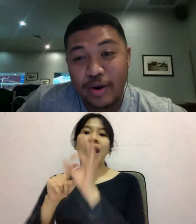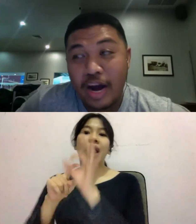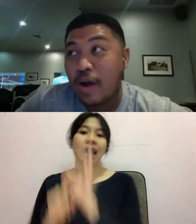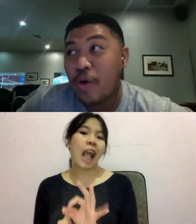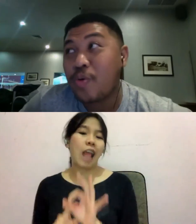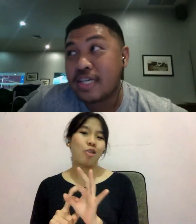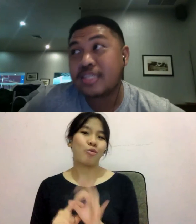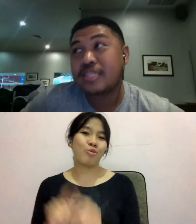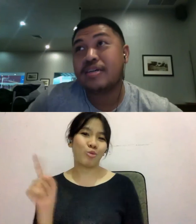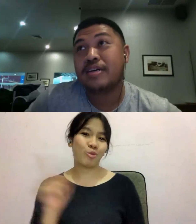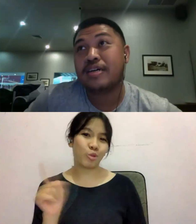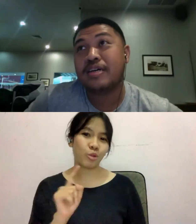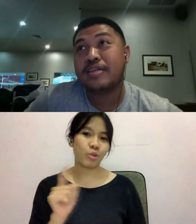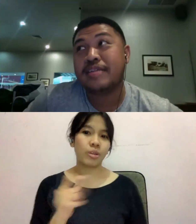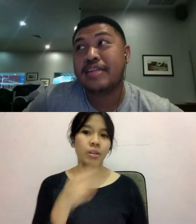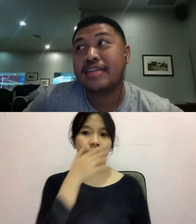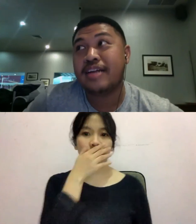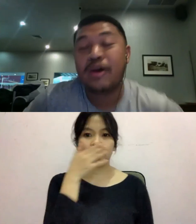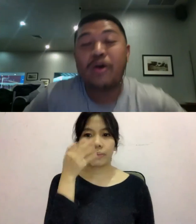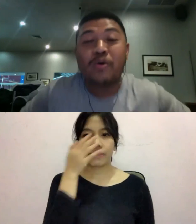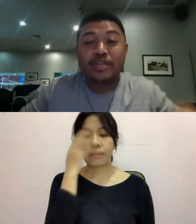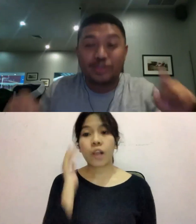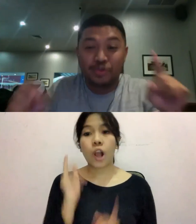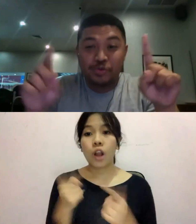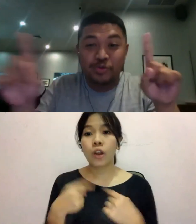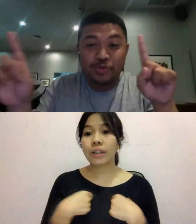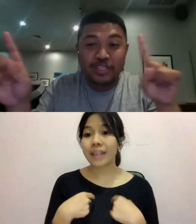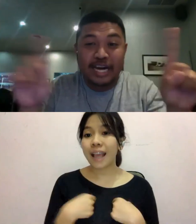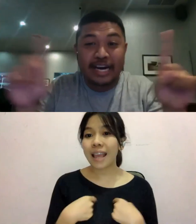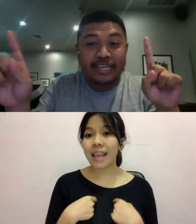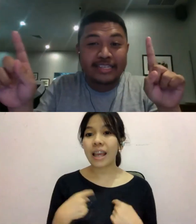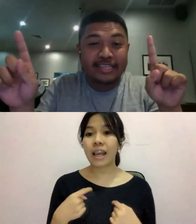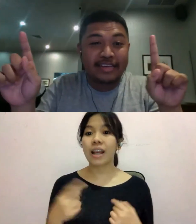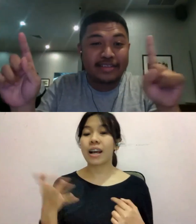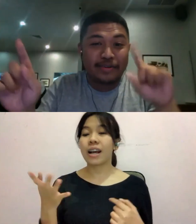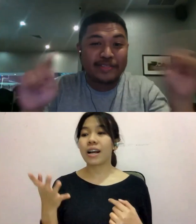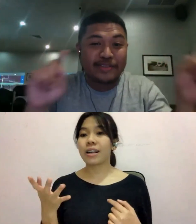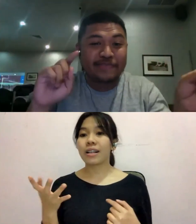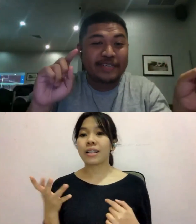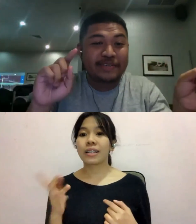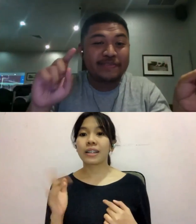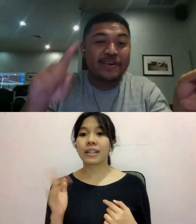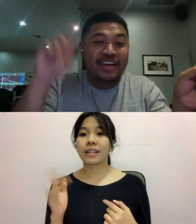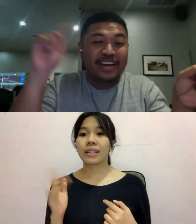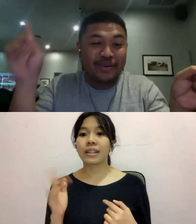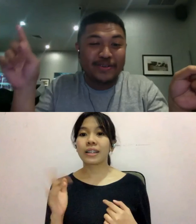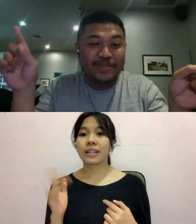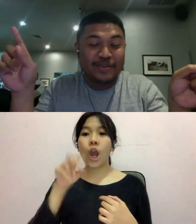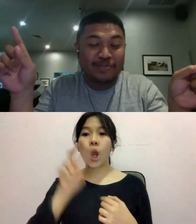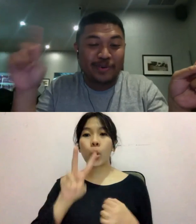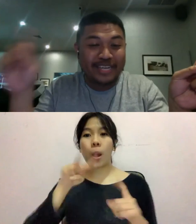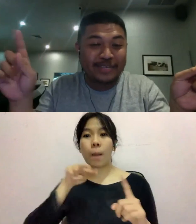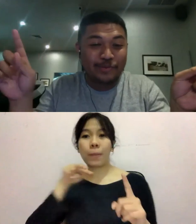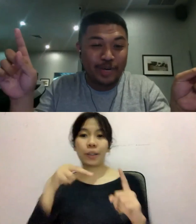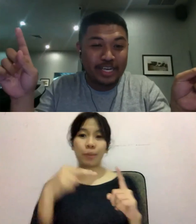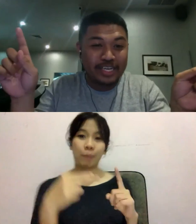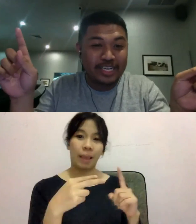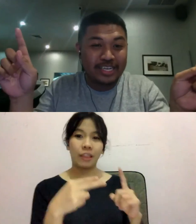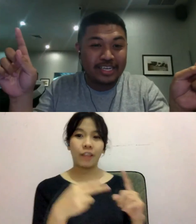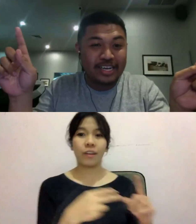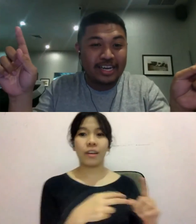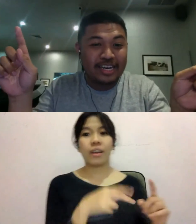so I always think that there are always two sides, like the conservative and also the progressive